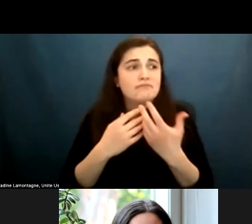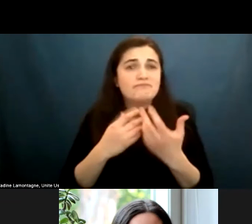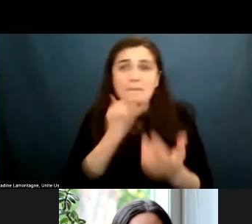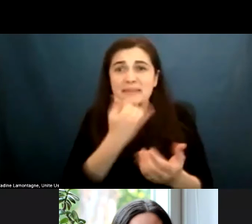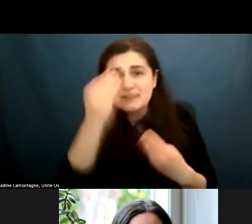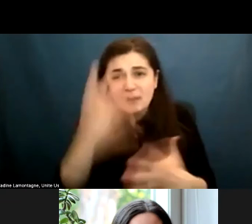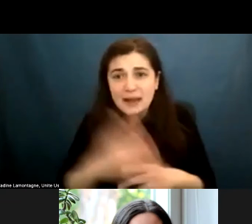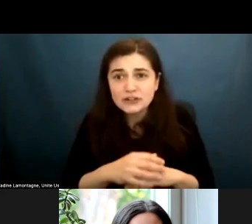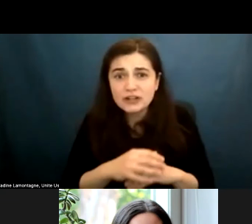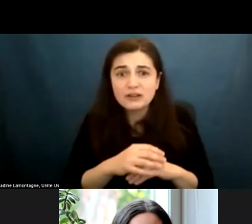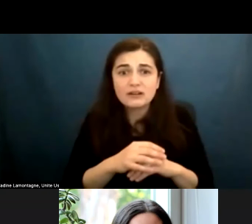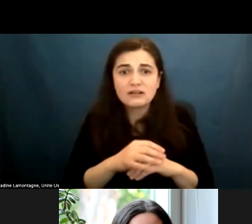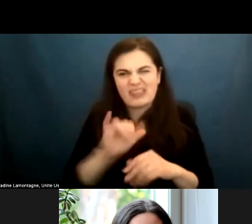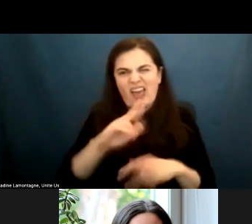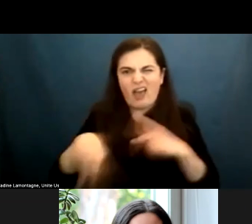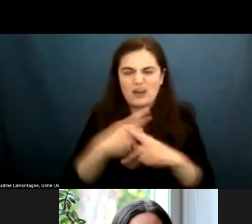misinformation, that kind of thing.